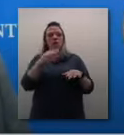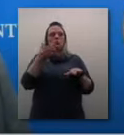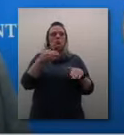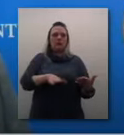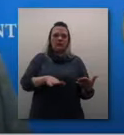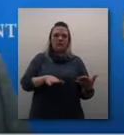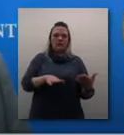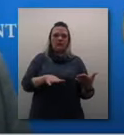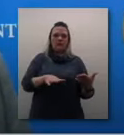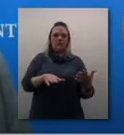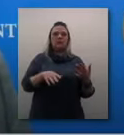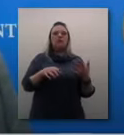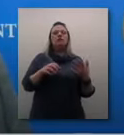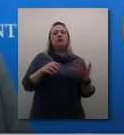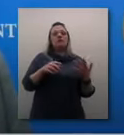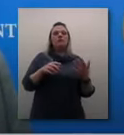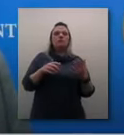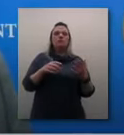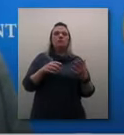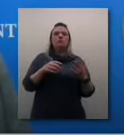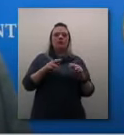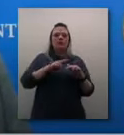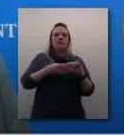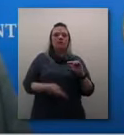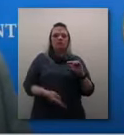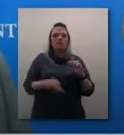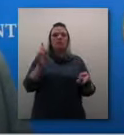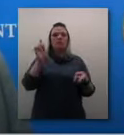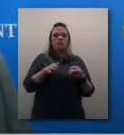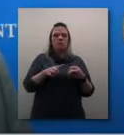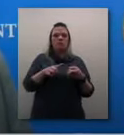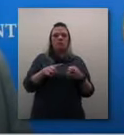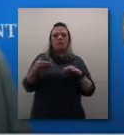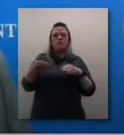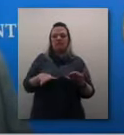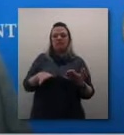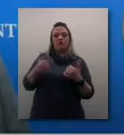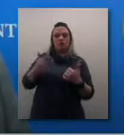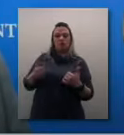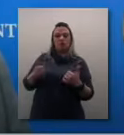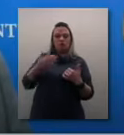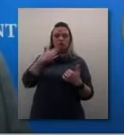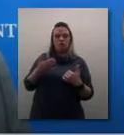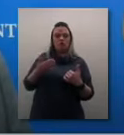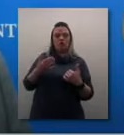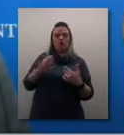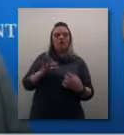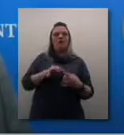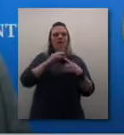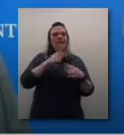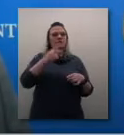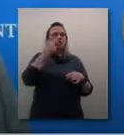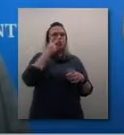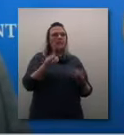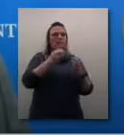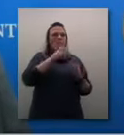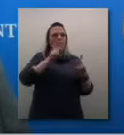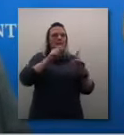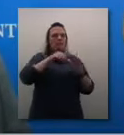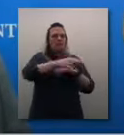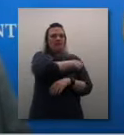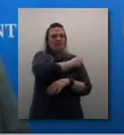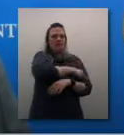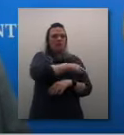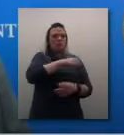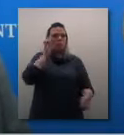Declining in deaths is a good thing unless you see a huge increase in hospitalizations. A decrease in hospitalizations may be good, but as we